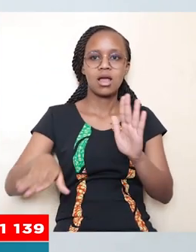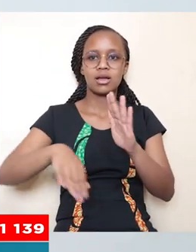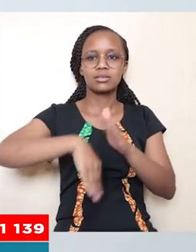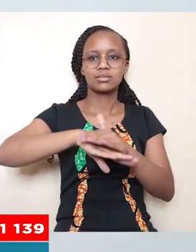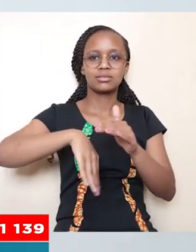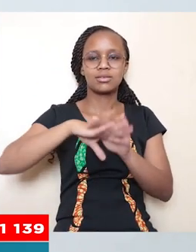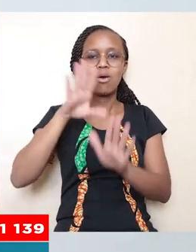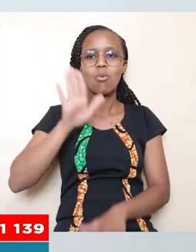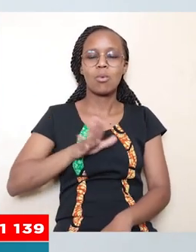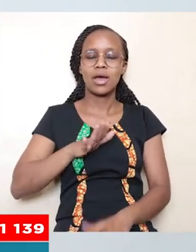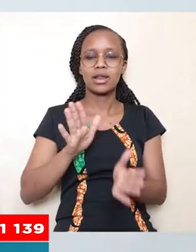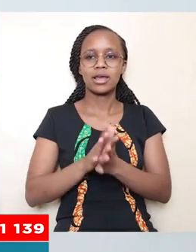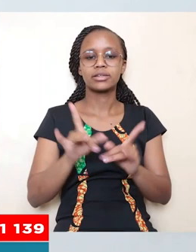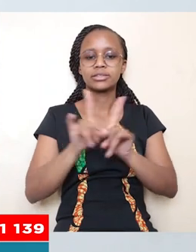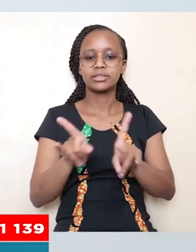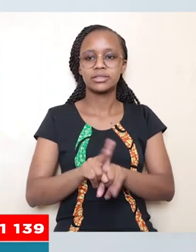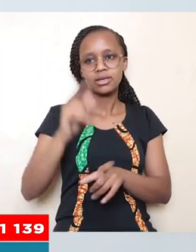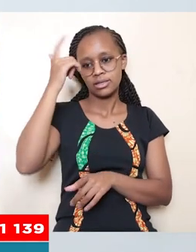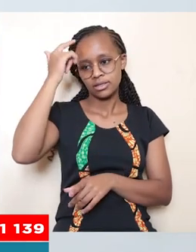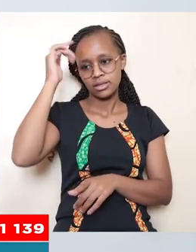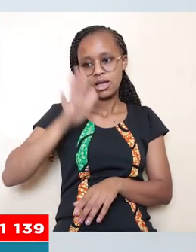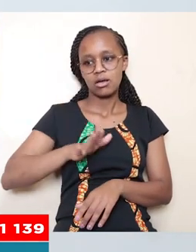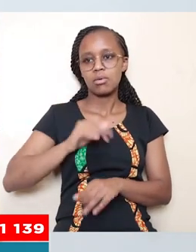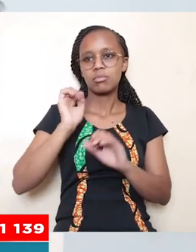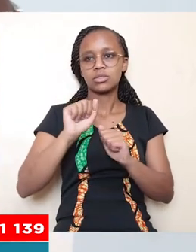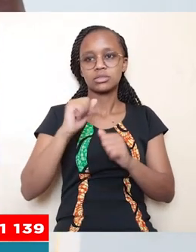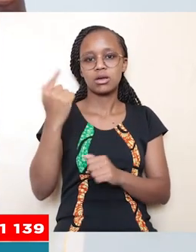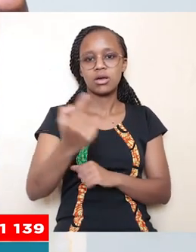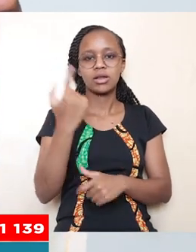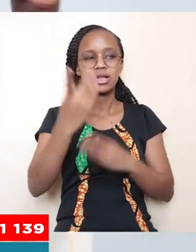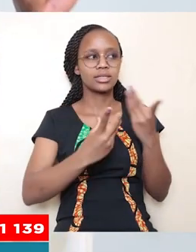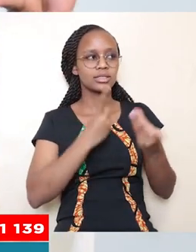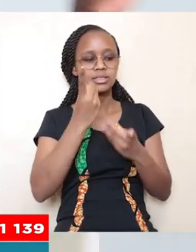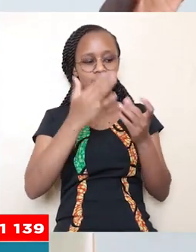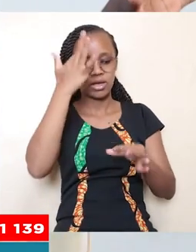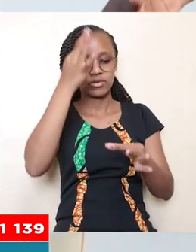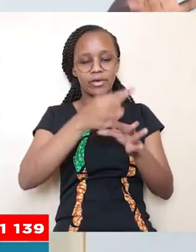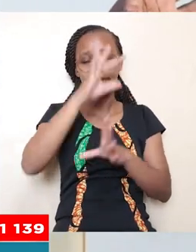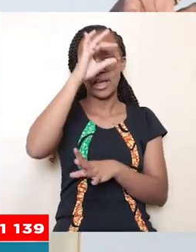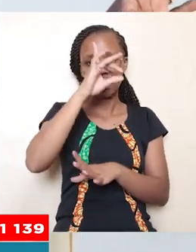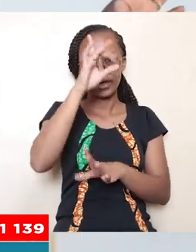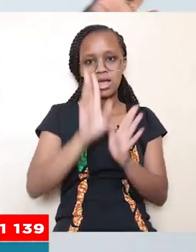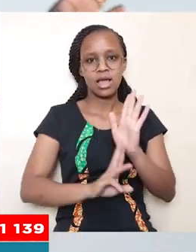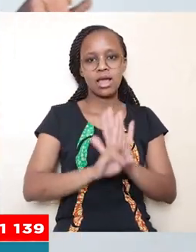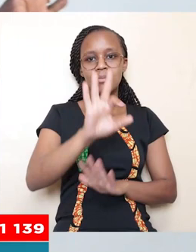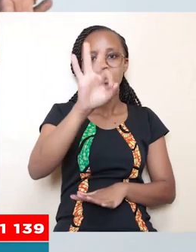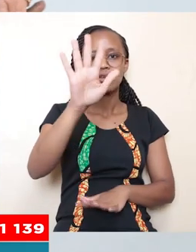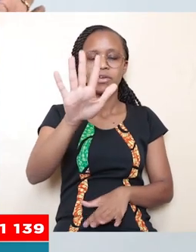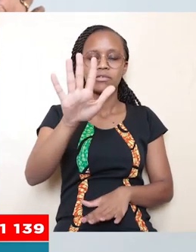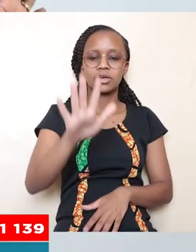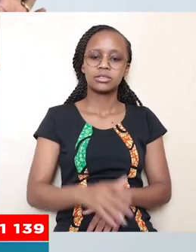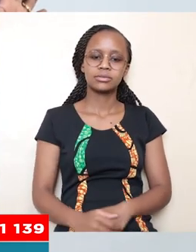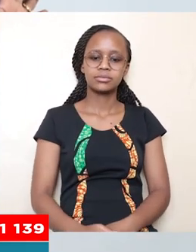women. And remember, a woman can only discuss her faith and religion up to the age of 35.